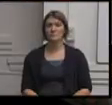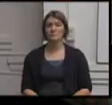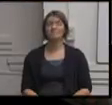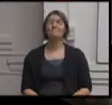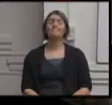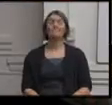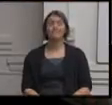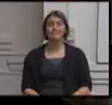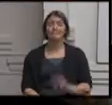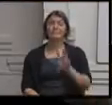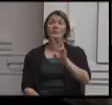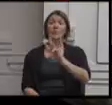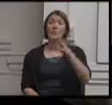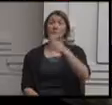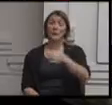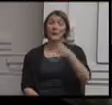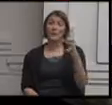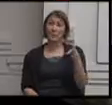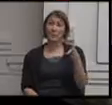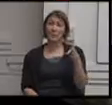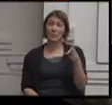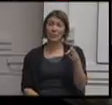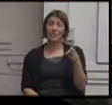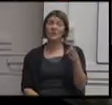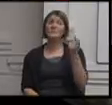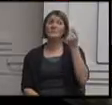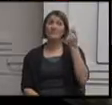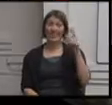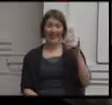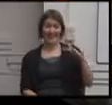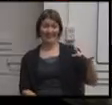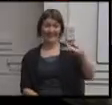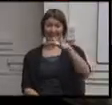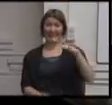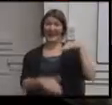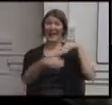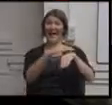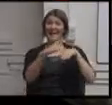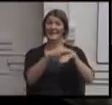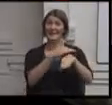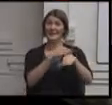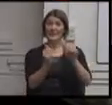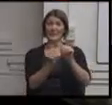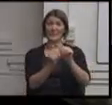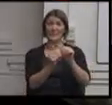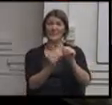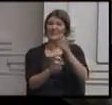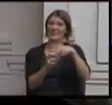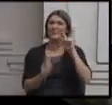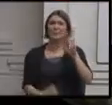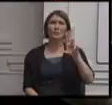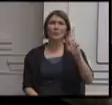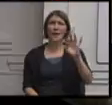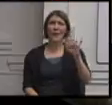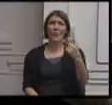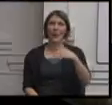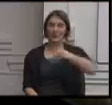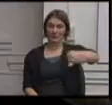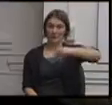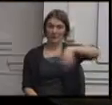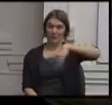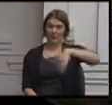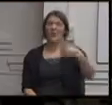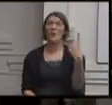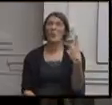West Brattleboro, it's a difficult area to access with only one main route into the area, that being